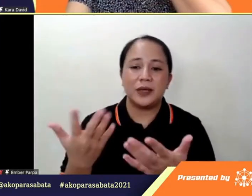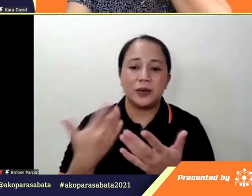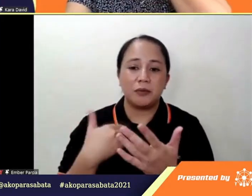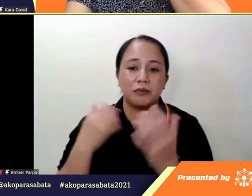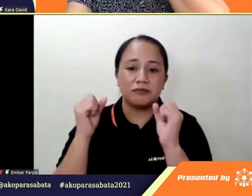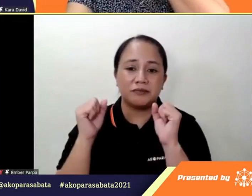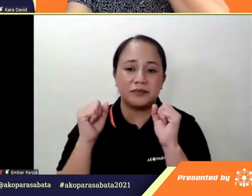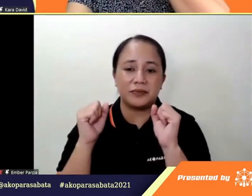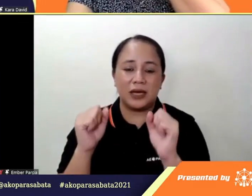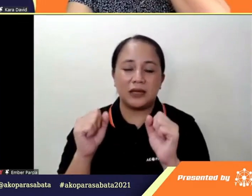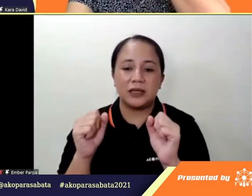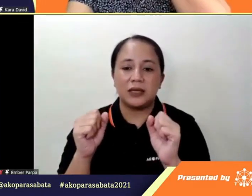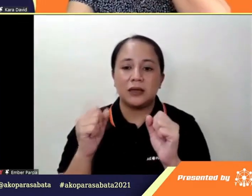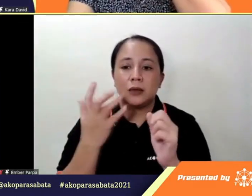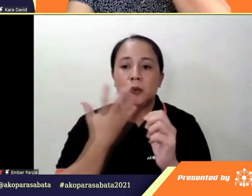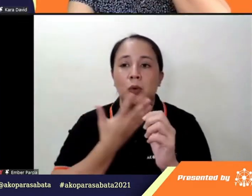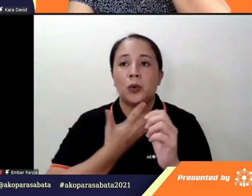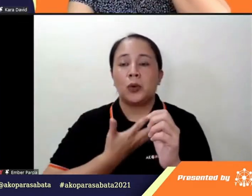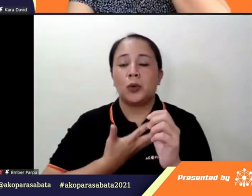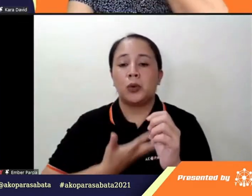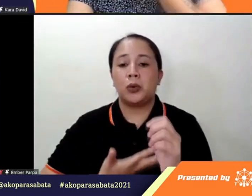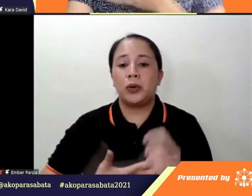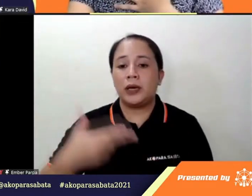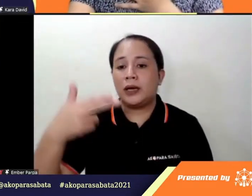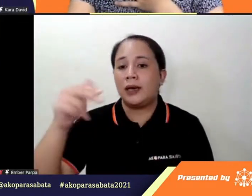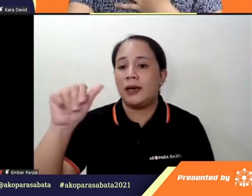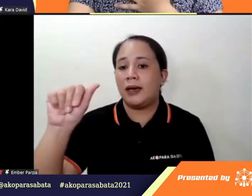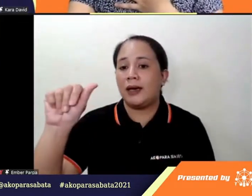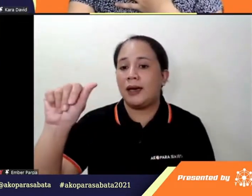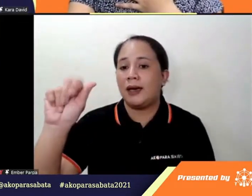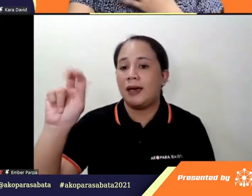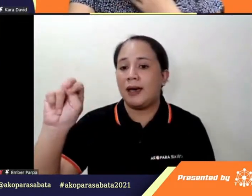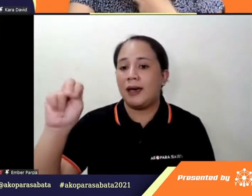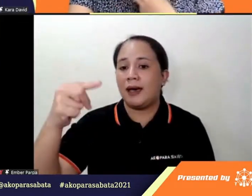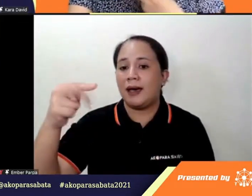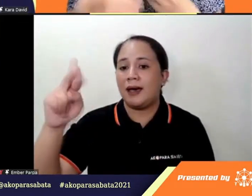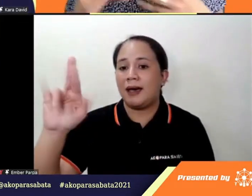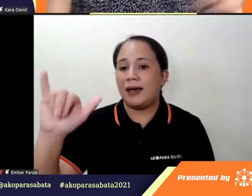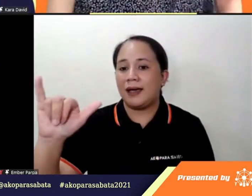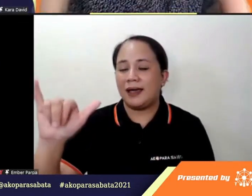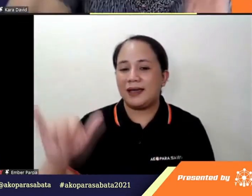magiging hungry sila. Alam niyo ba yung hungry? Hungry!